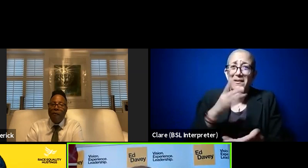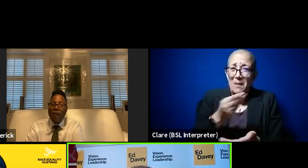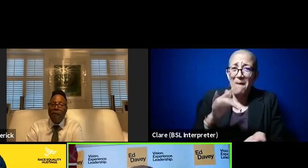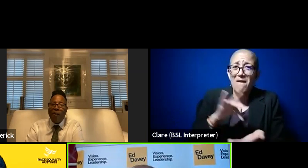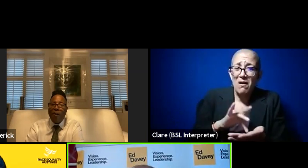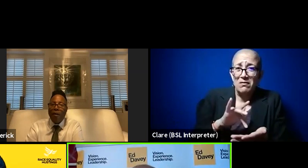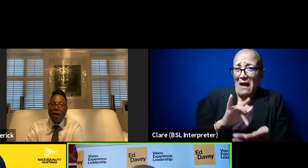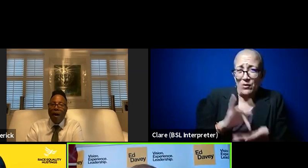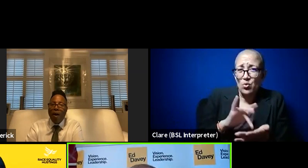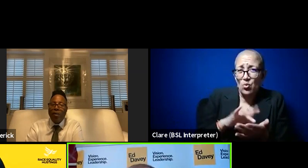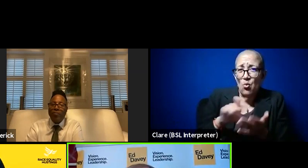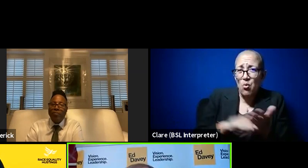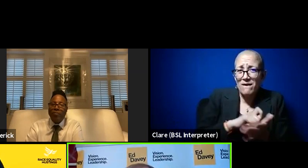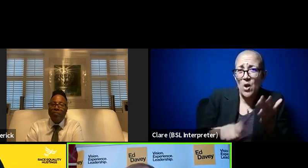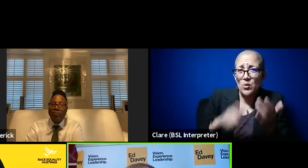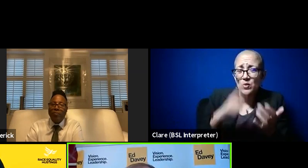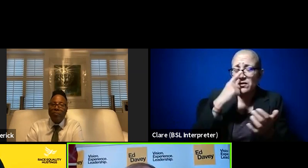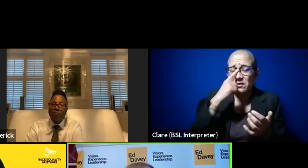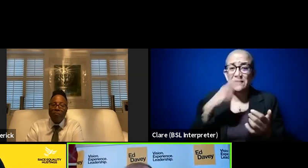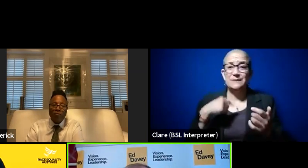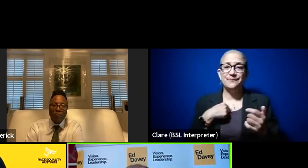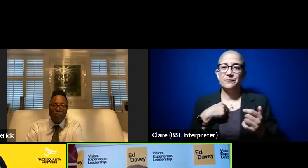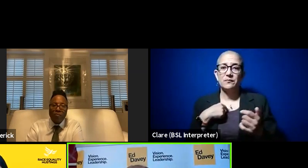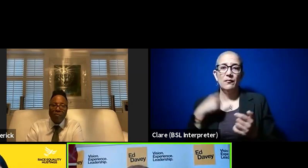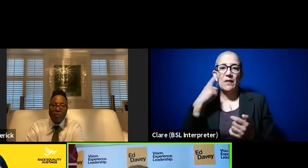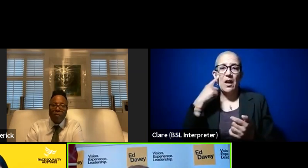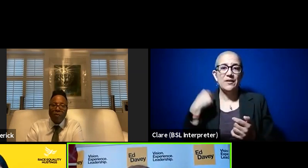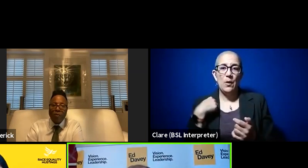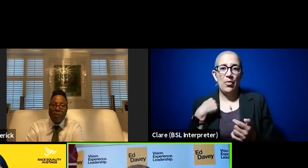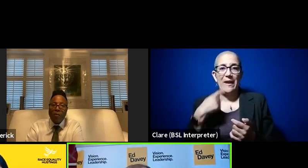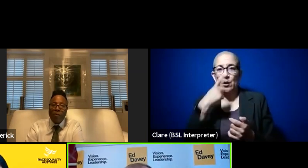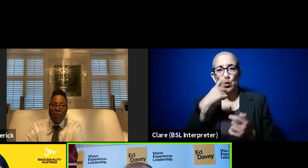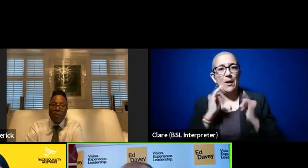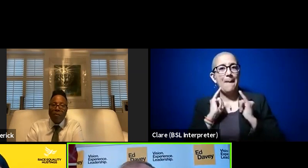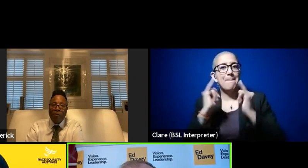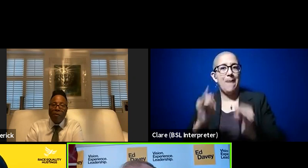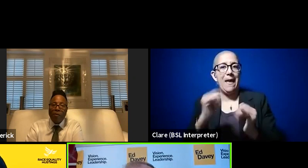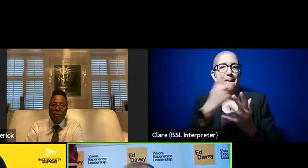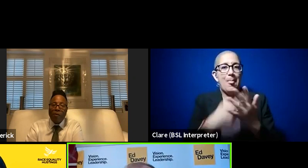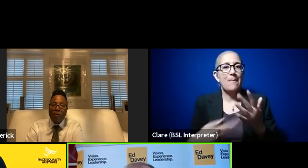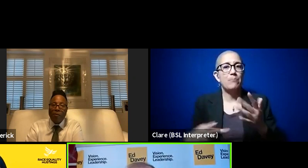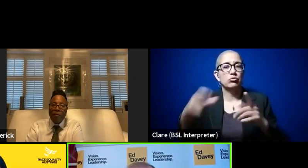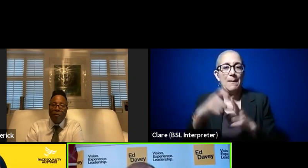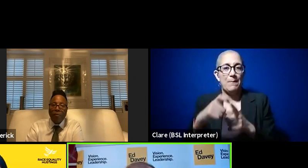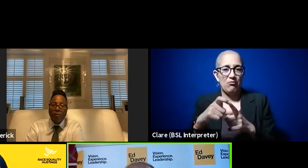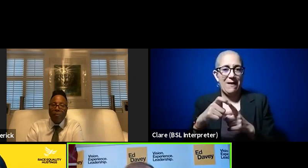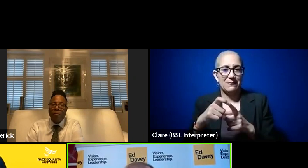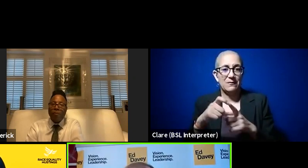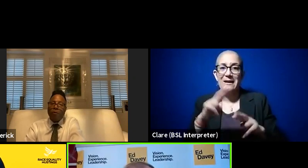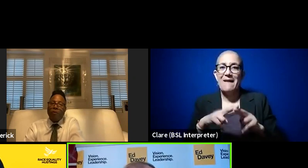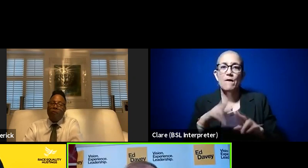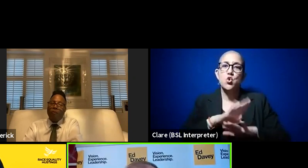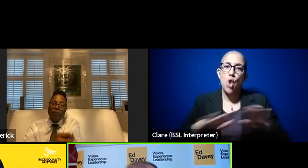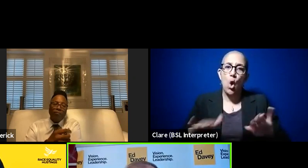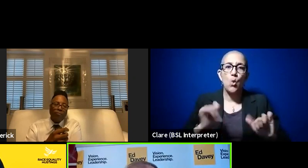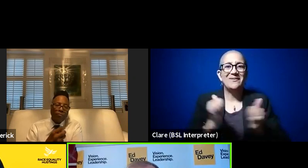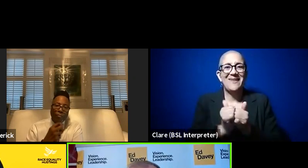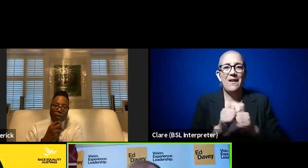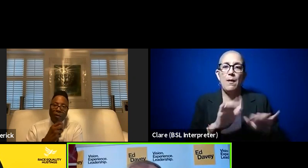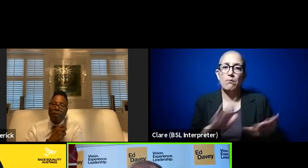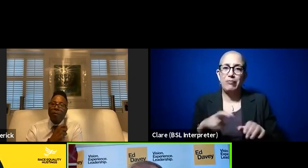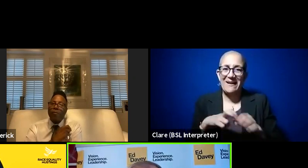So I don't think you can blame the Liberal Democrats for if there is no deal Brexit. The blame